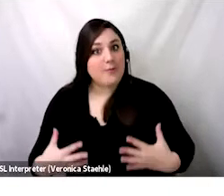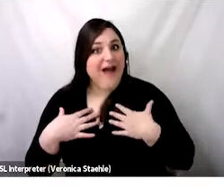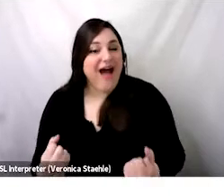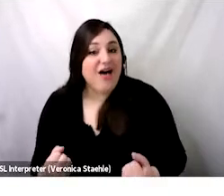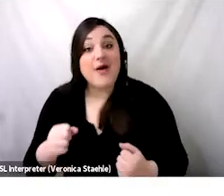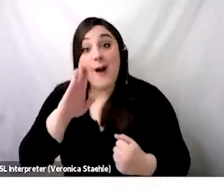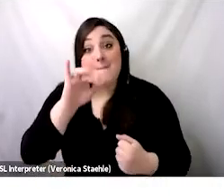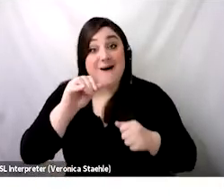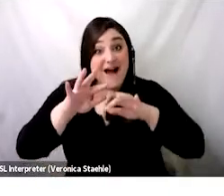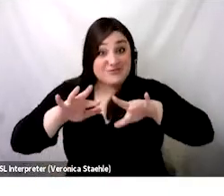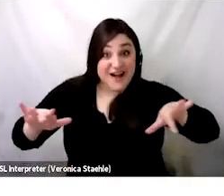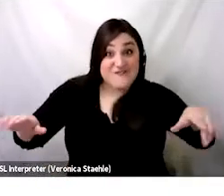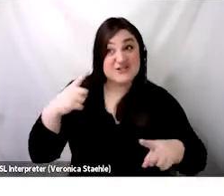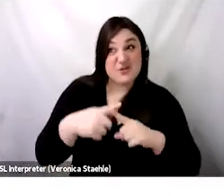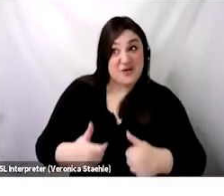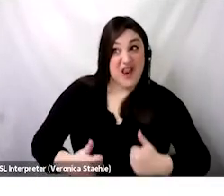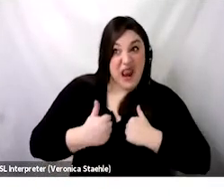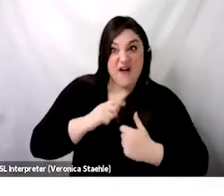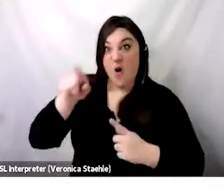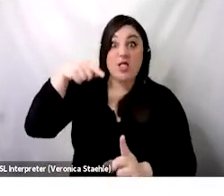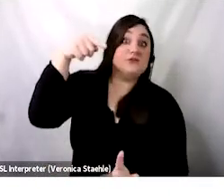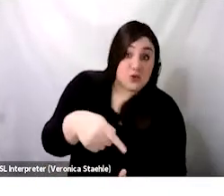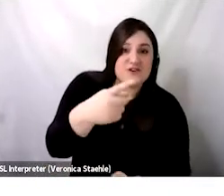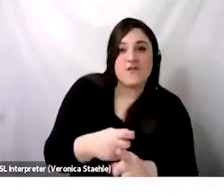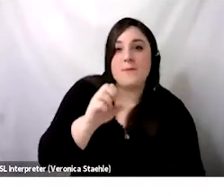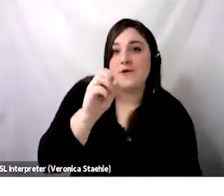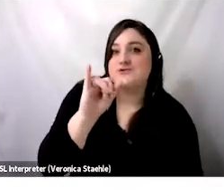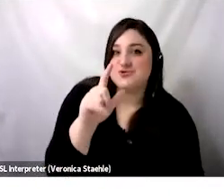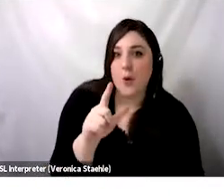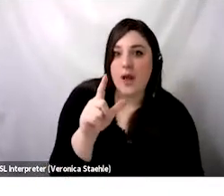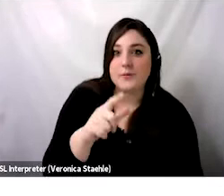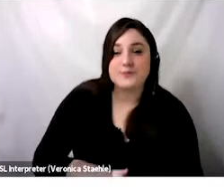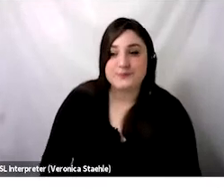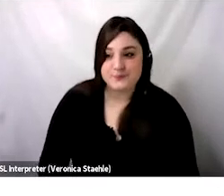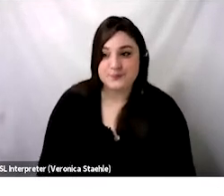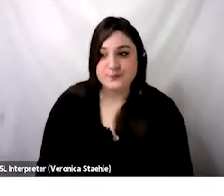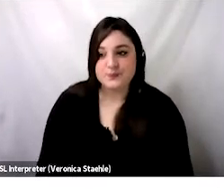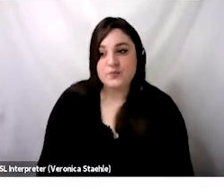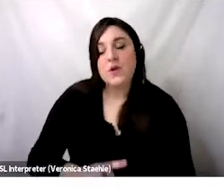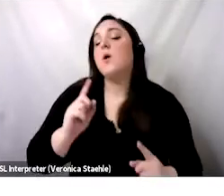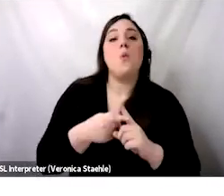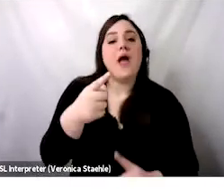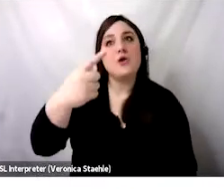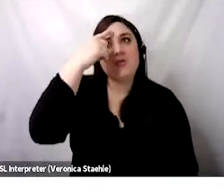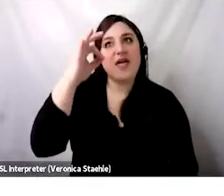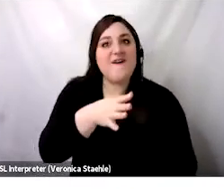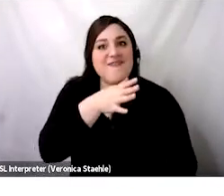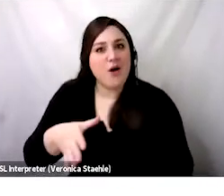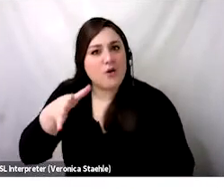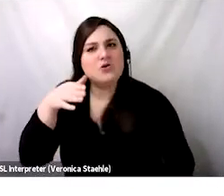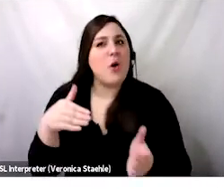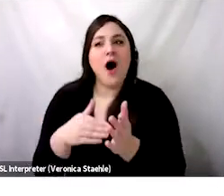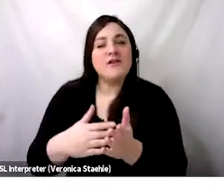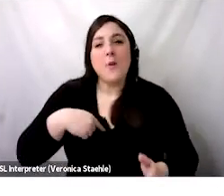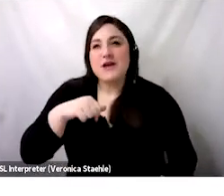life on Earth as we know it. When you think of agriculture, you normally think of food and not fashion.